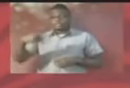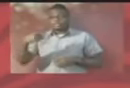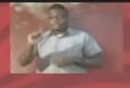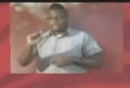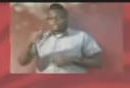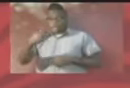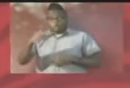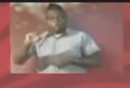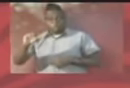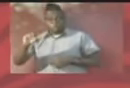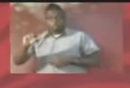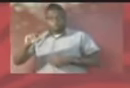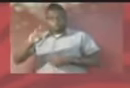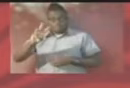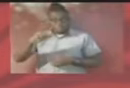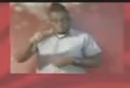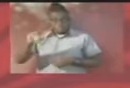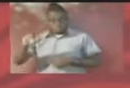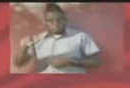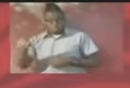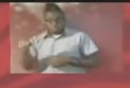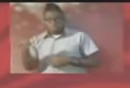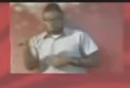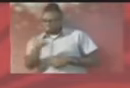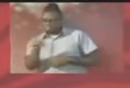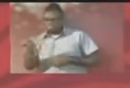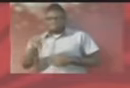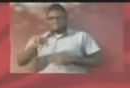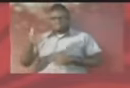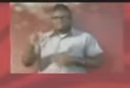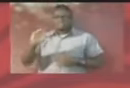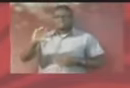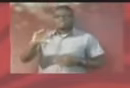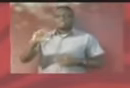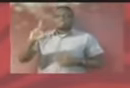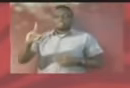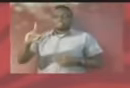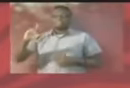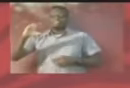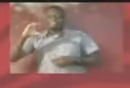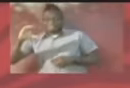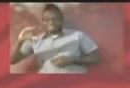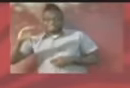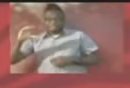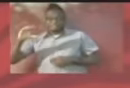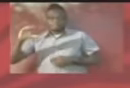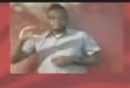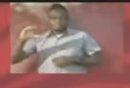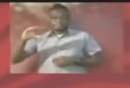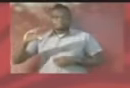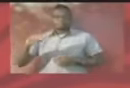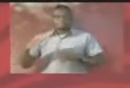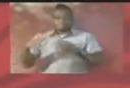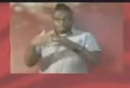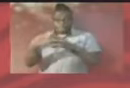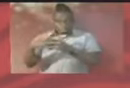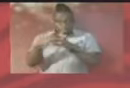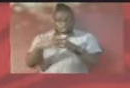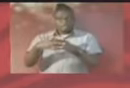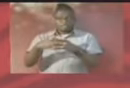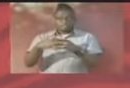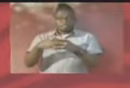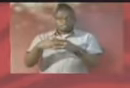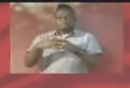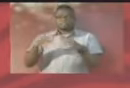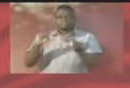PAHO, Center of Disease Control and Prevention, American Academy of Pediatrics, all